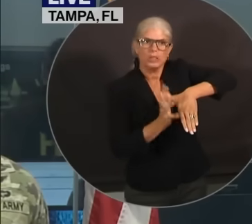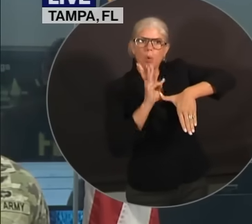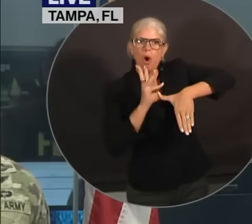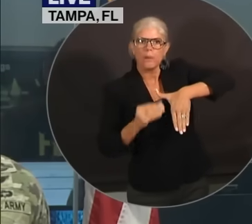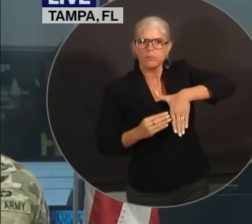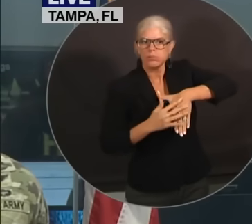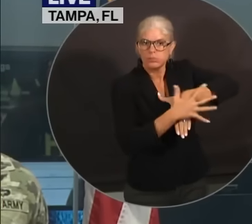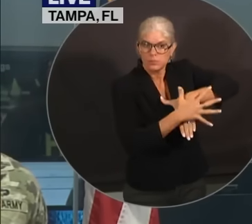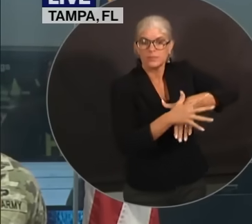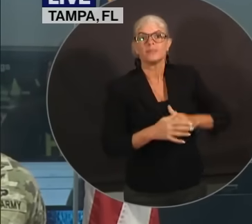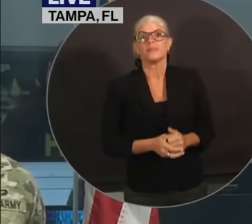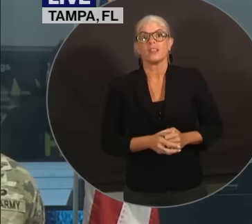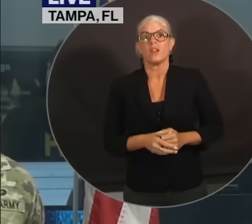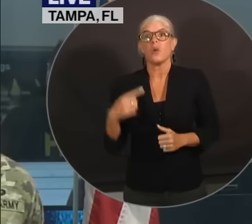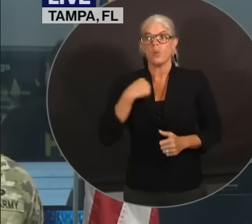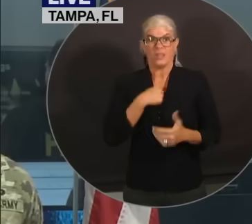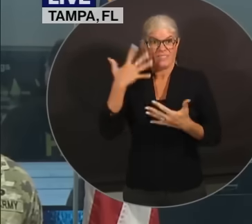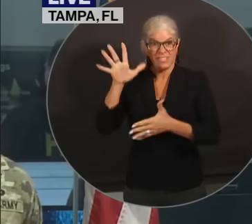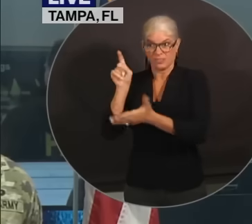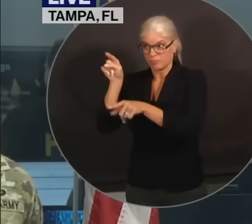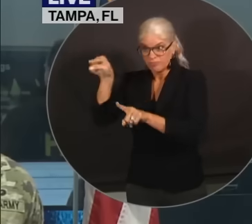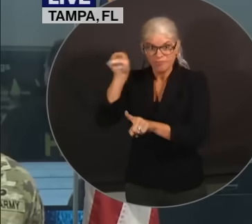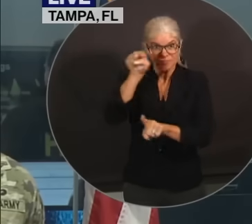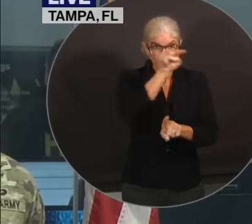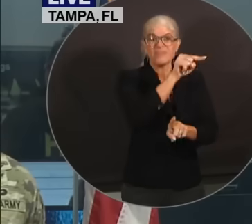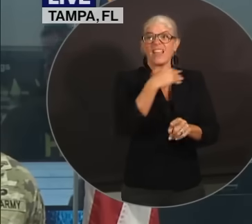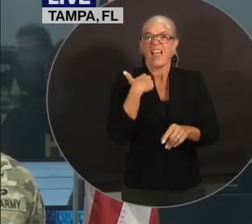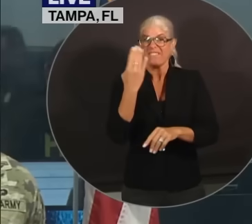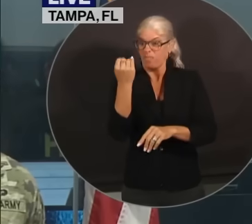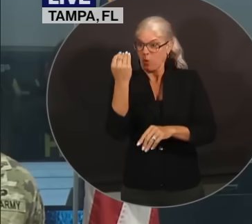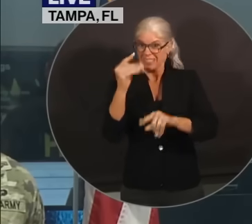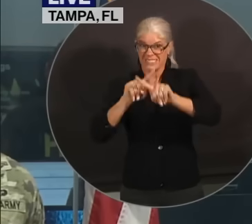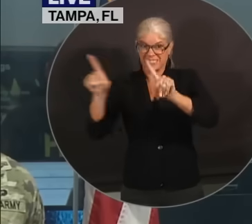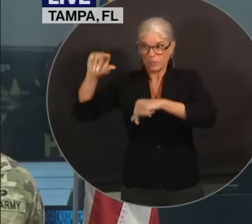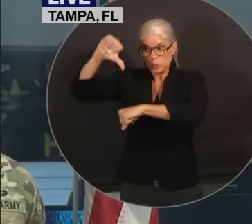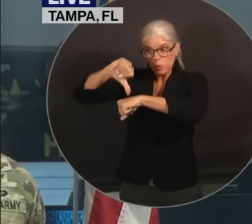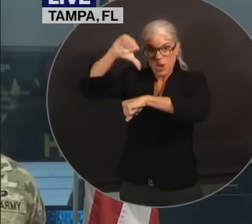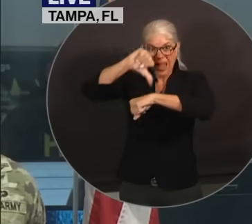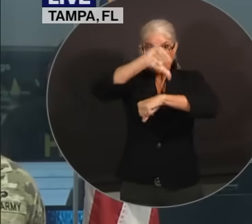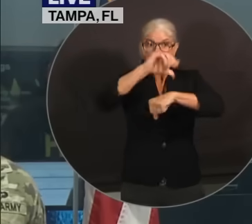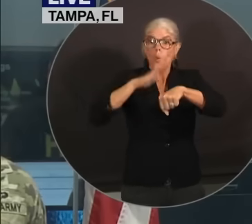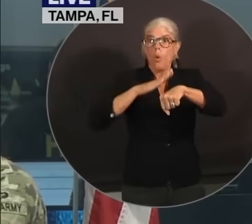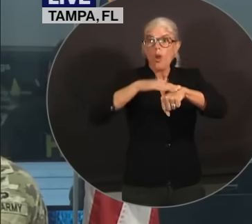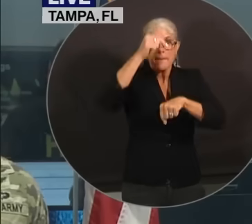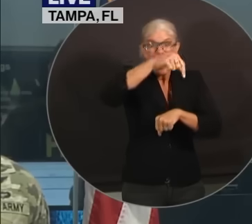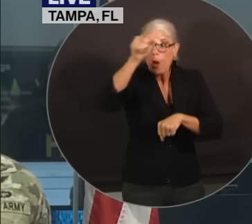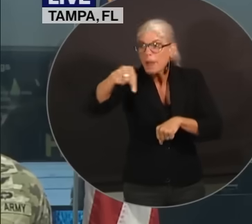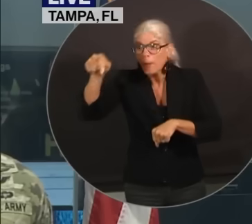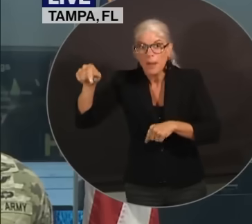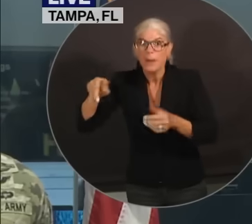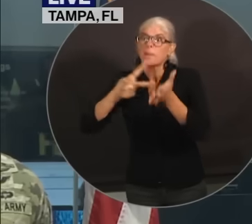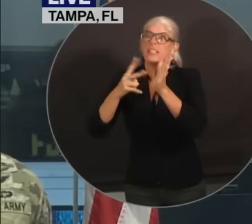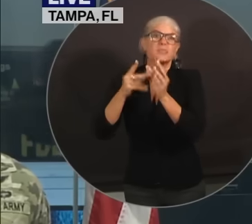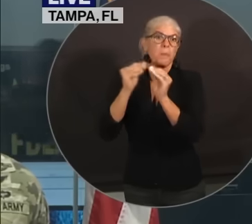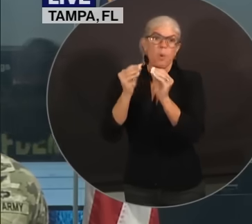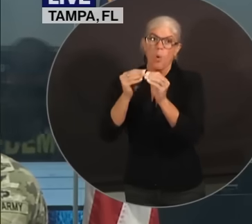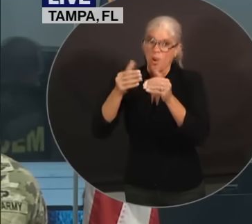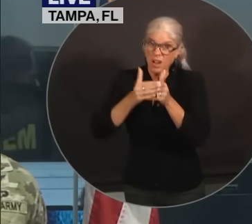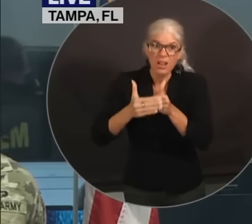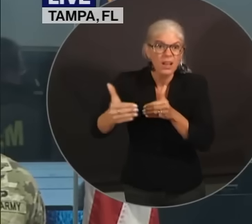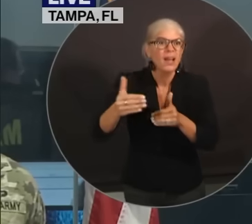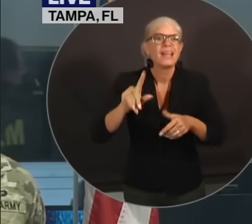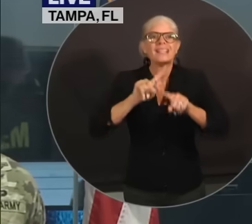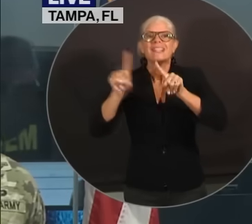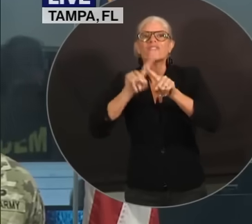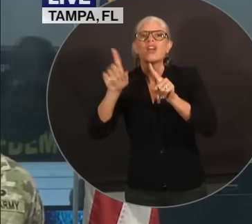tornado warnings. There's likely to be more of those throughout today. Warnings were issued in Palm Beach, Hendry, Glades,